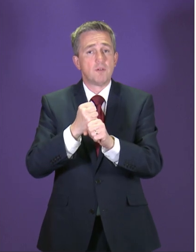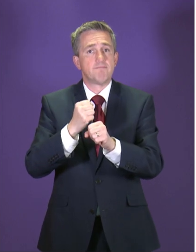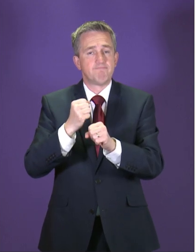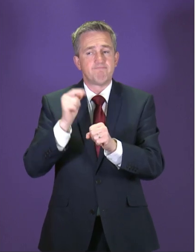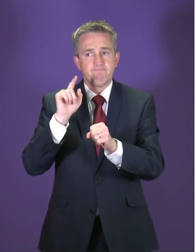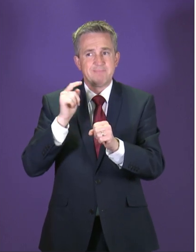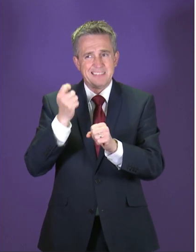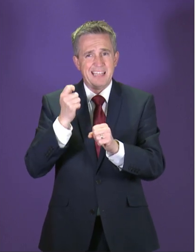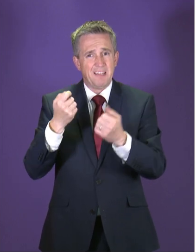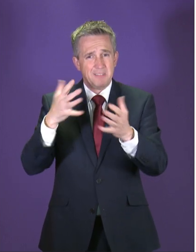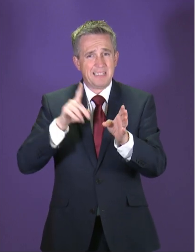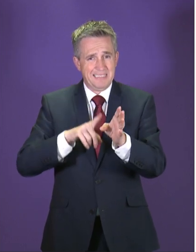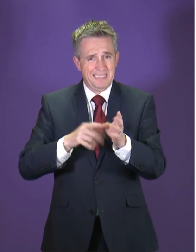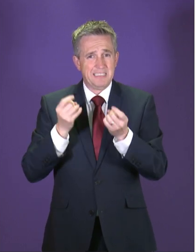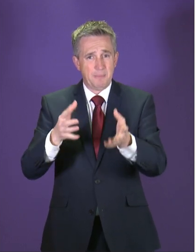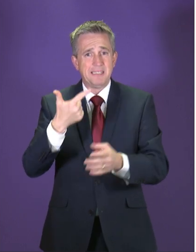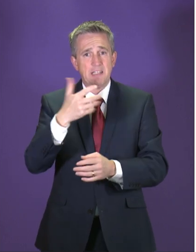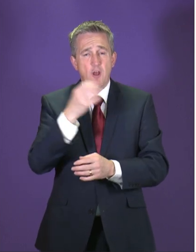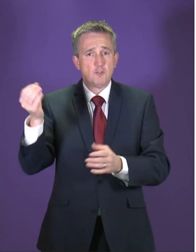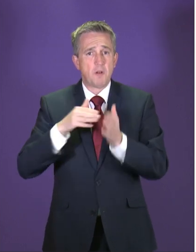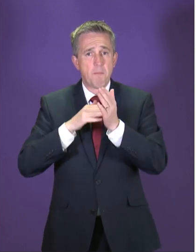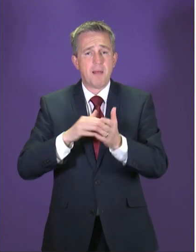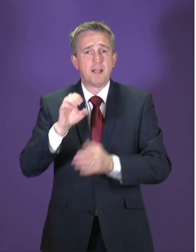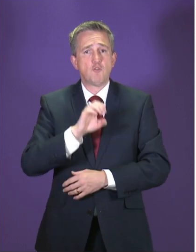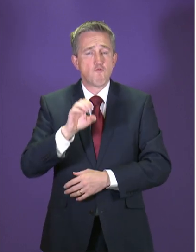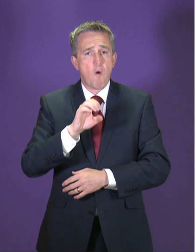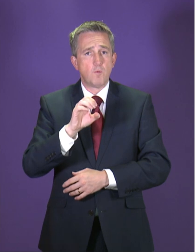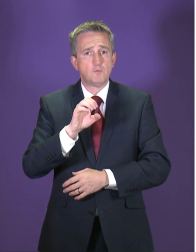spent more than 700 million euros to build the